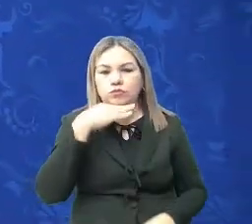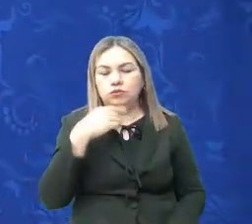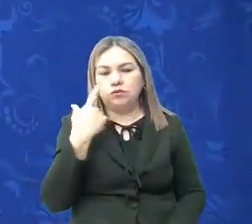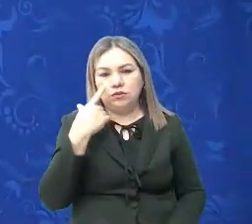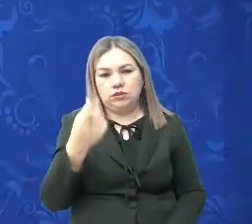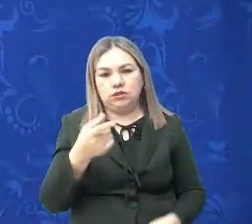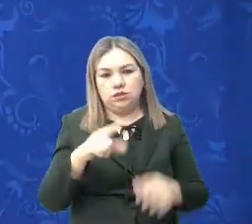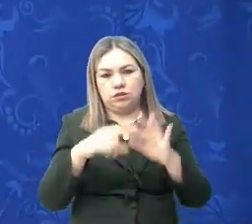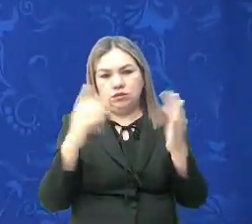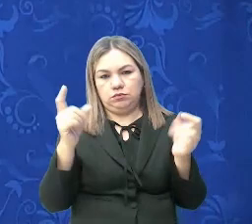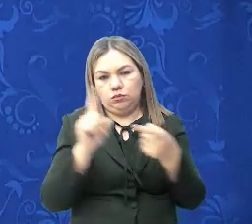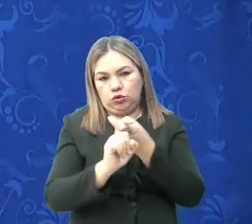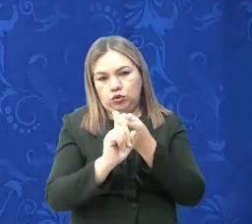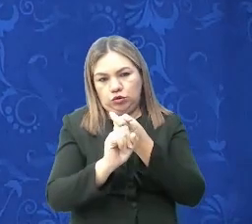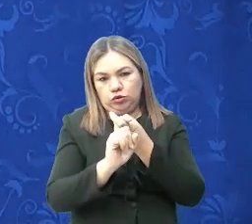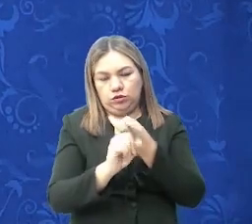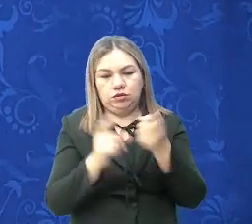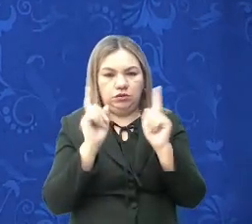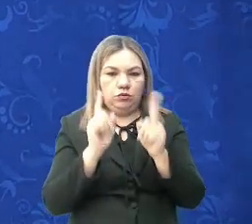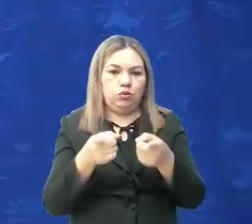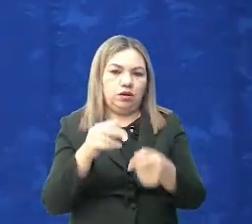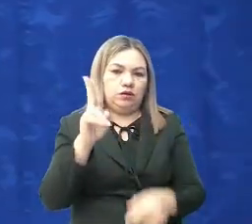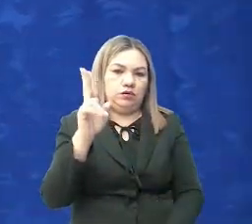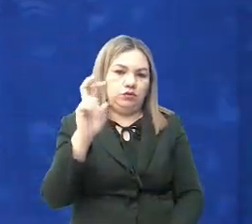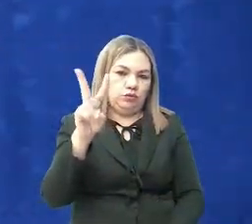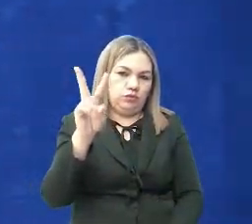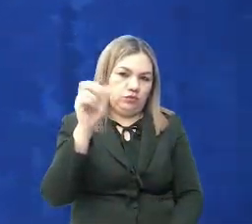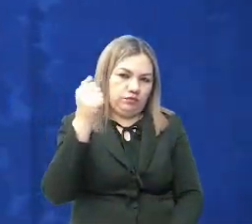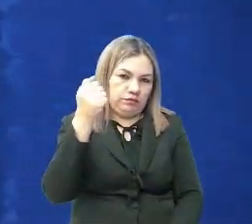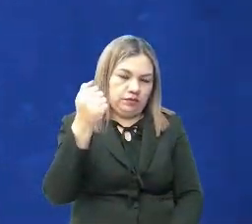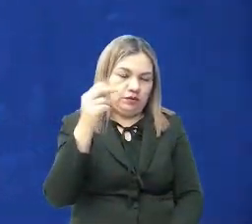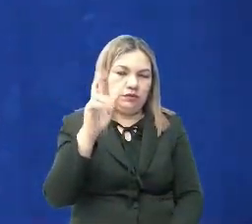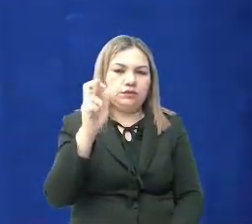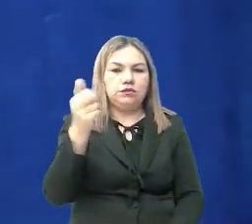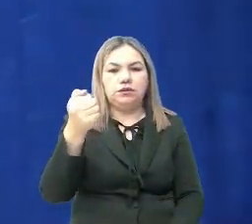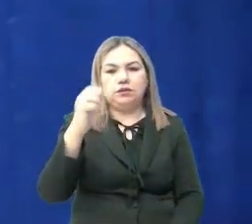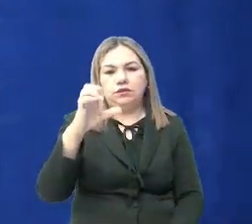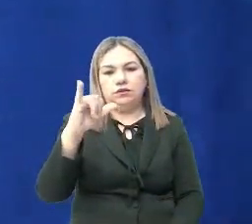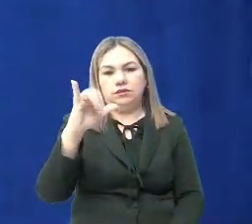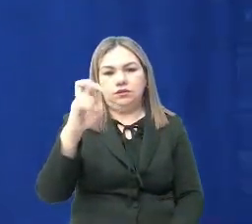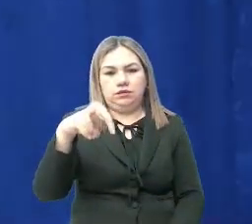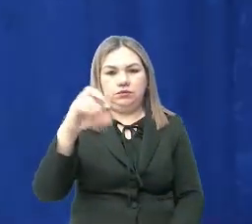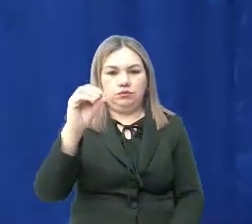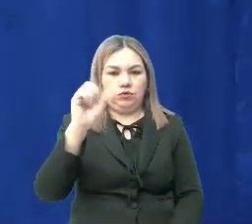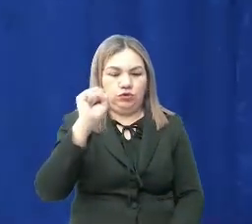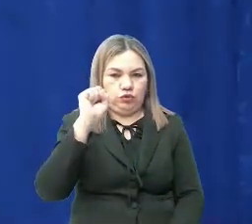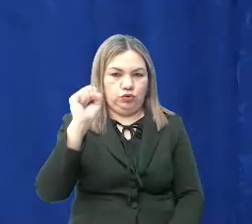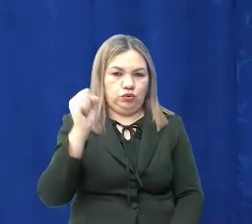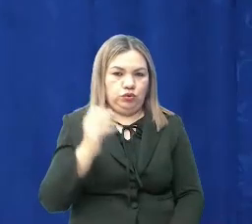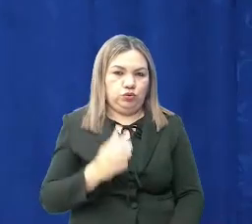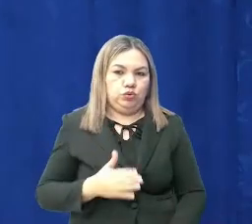It says your breasts are...